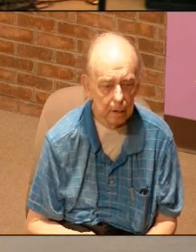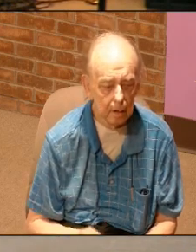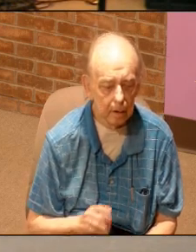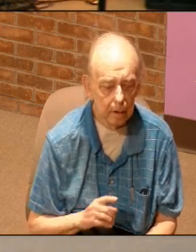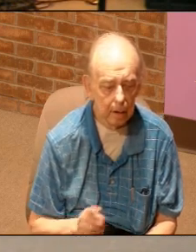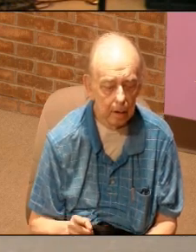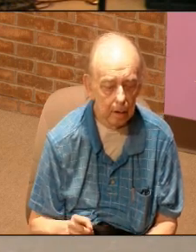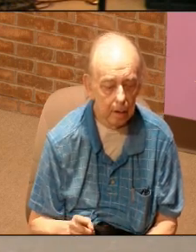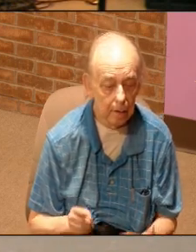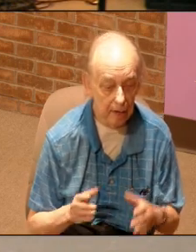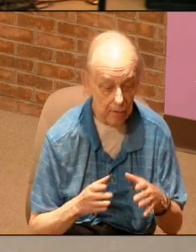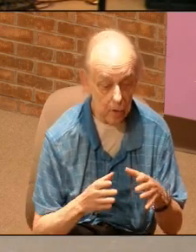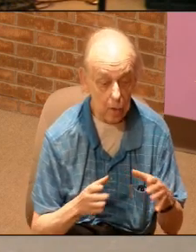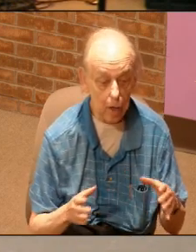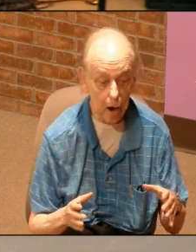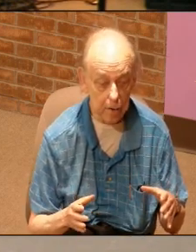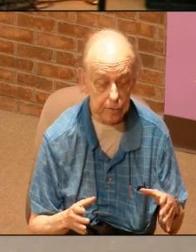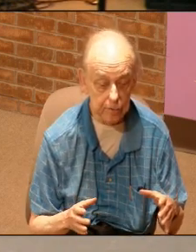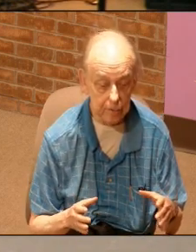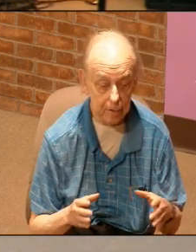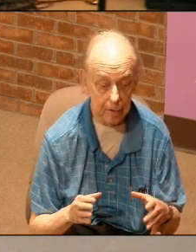they have king-size Reese cups.